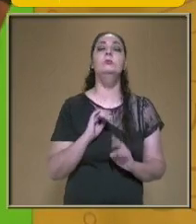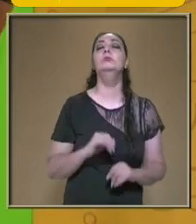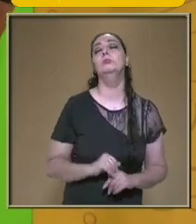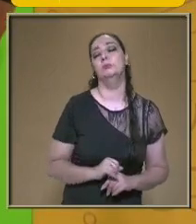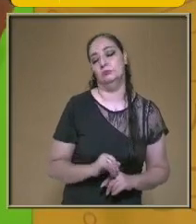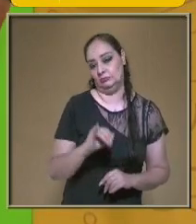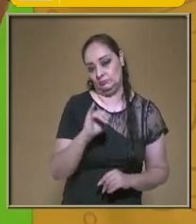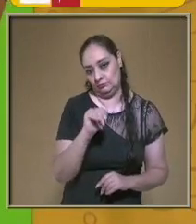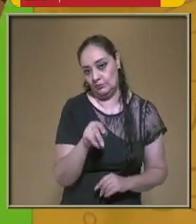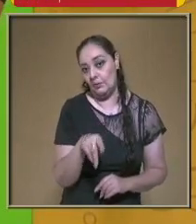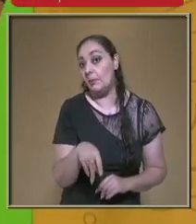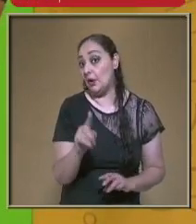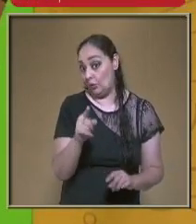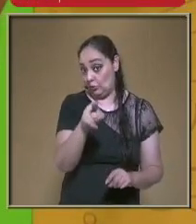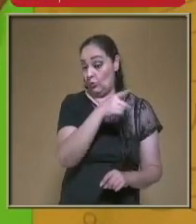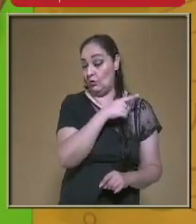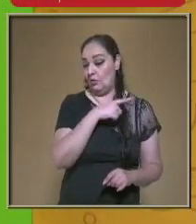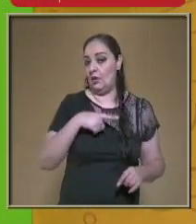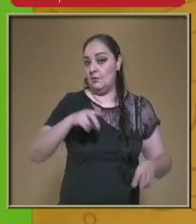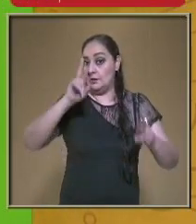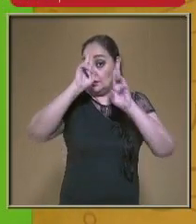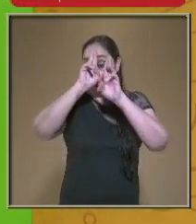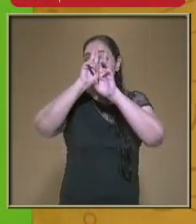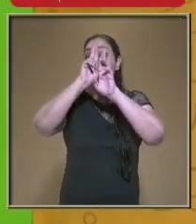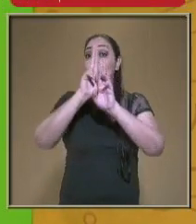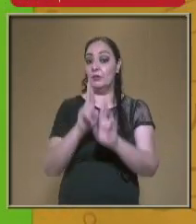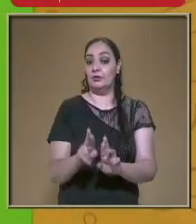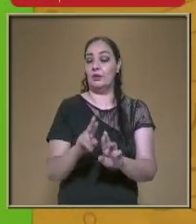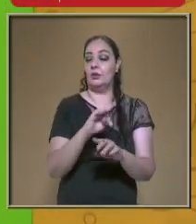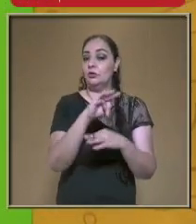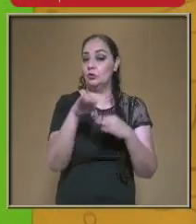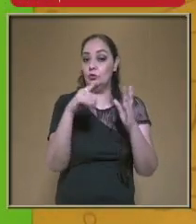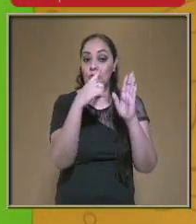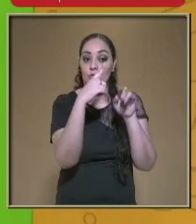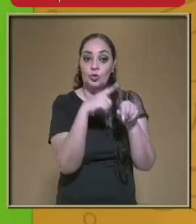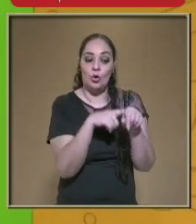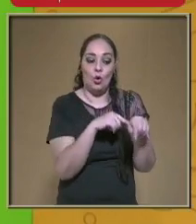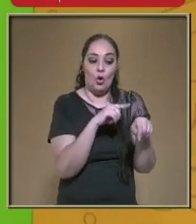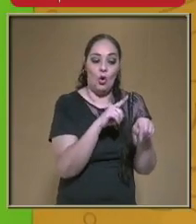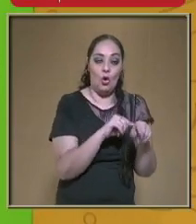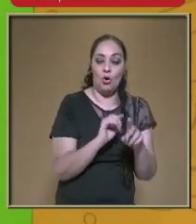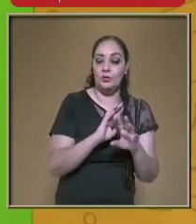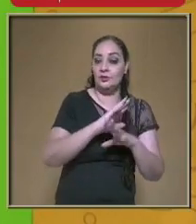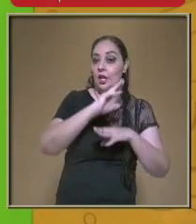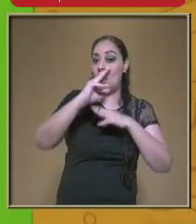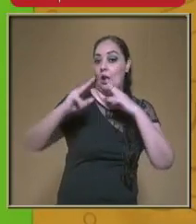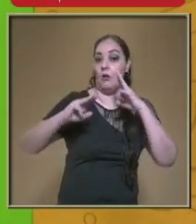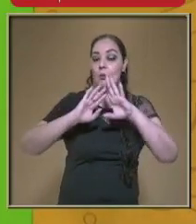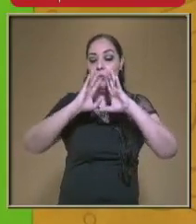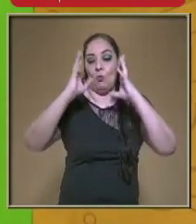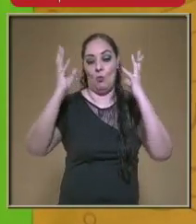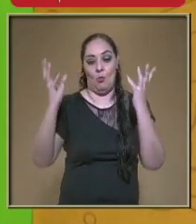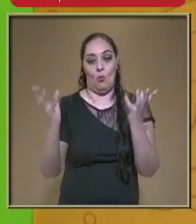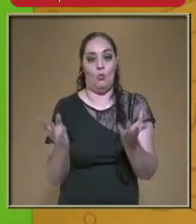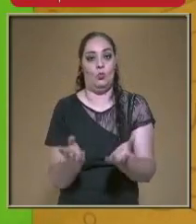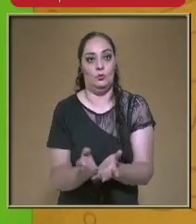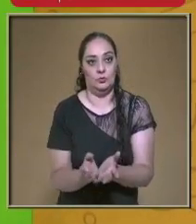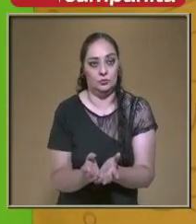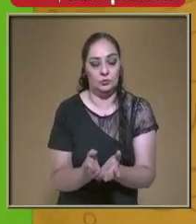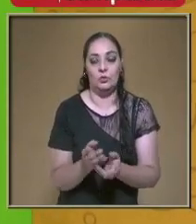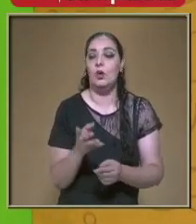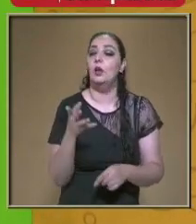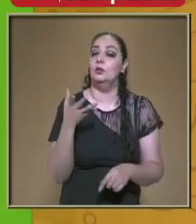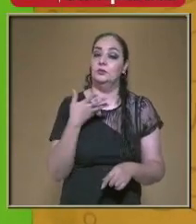if you respect and consider the colors, the global colors, and the